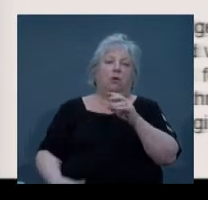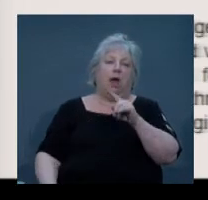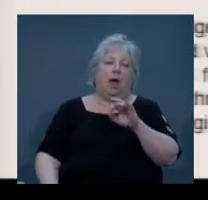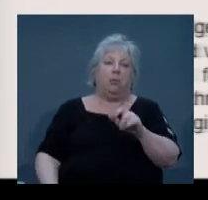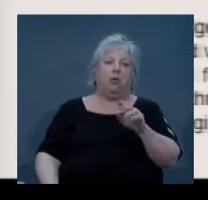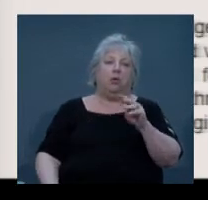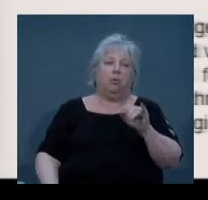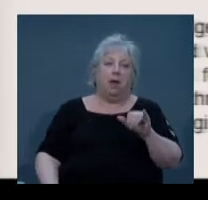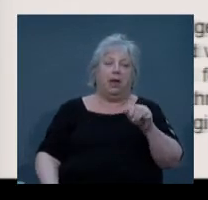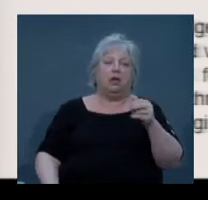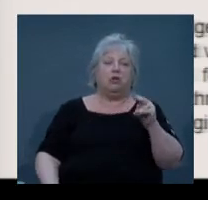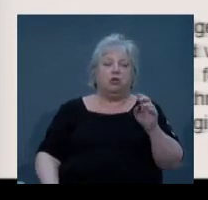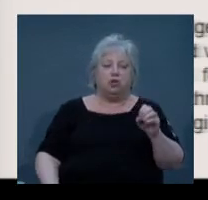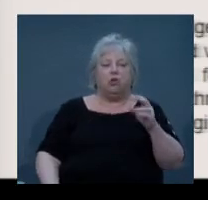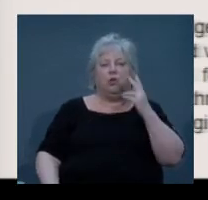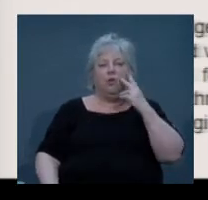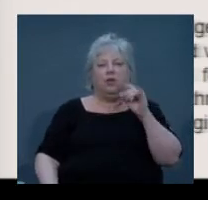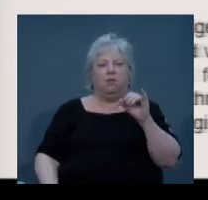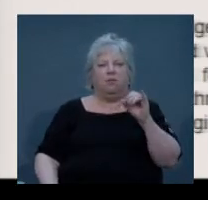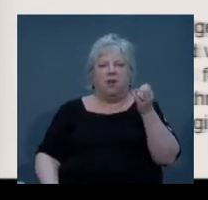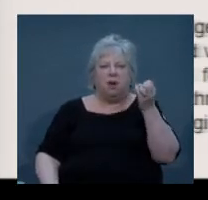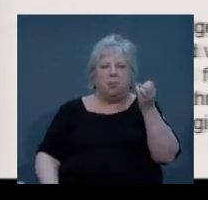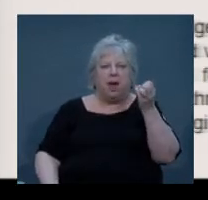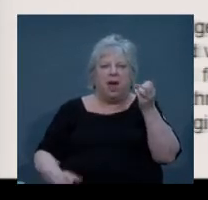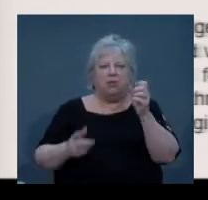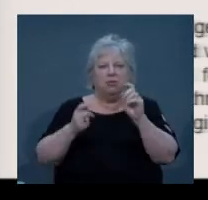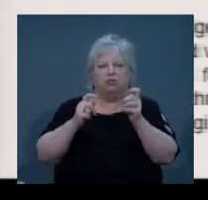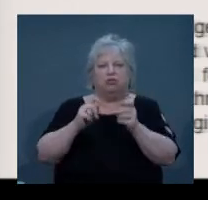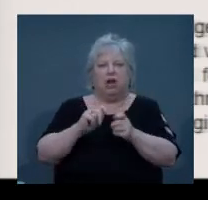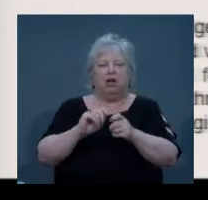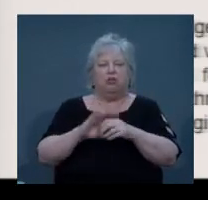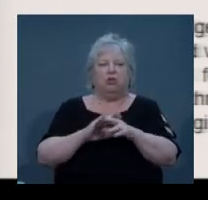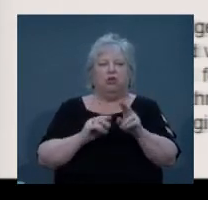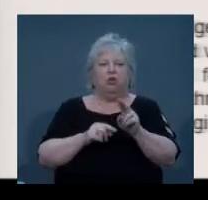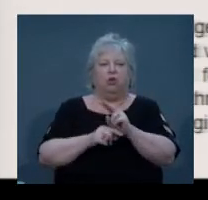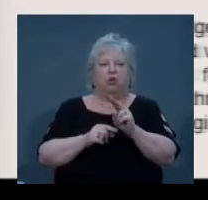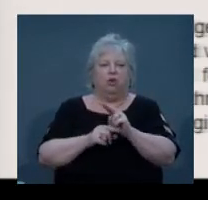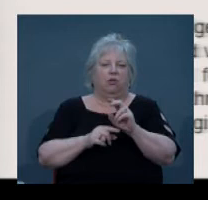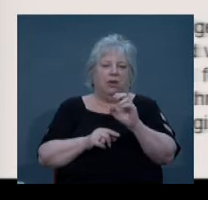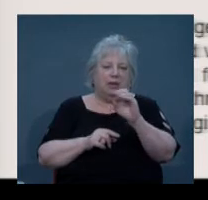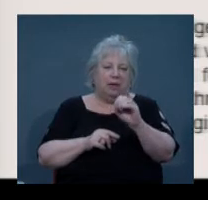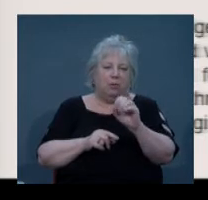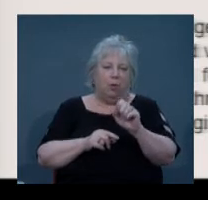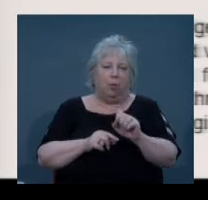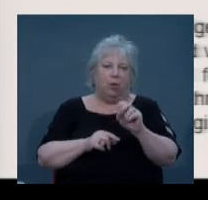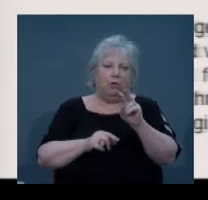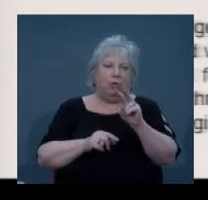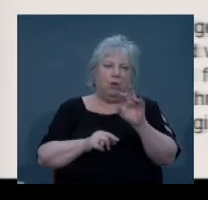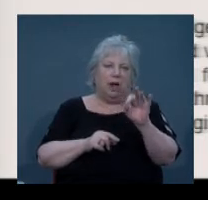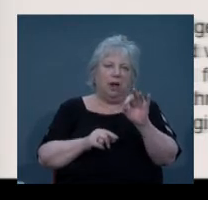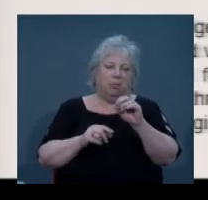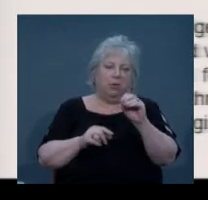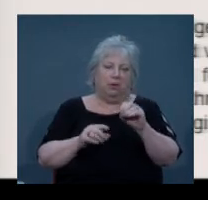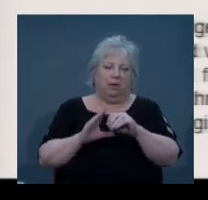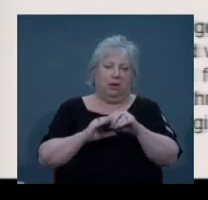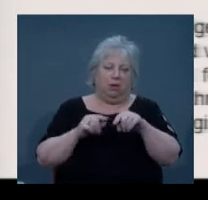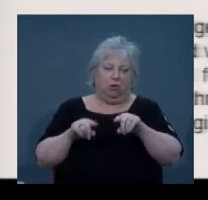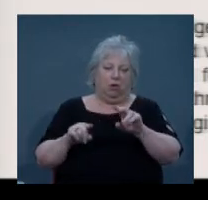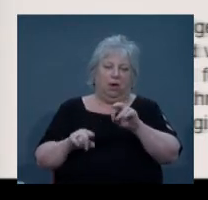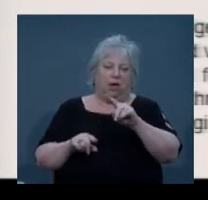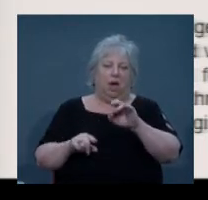seeing a very minor change in usage, just 0.29% in April, but